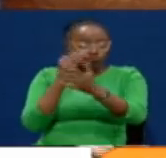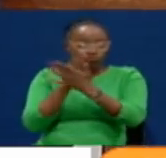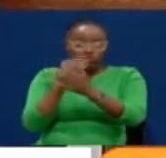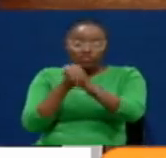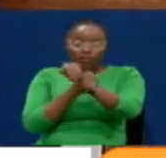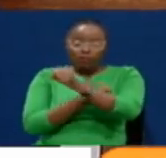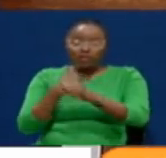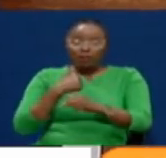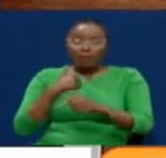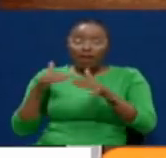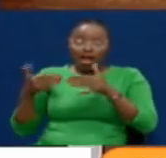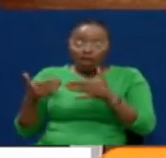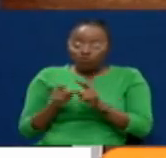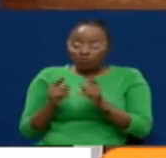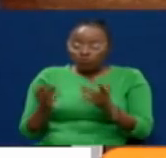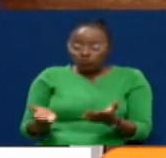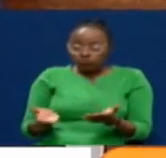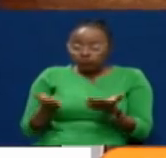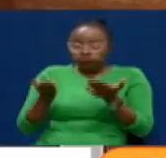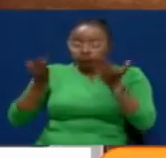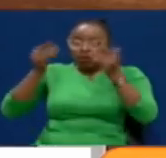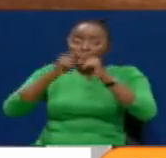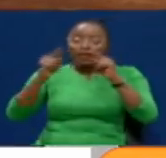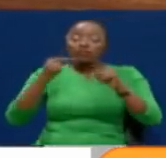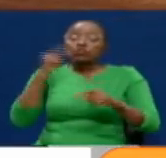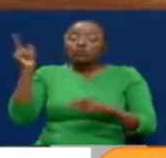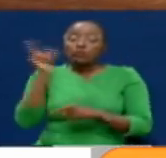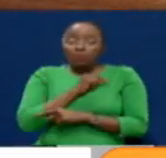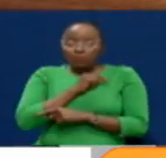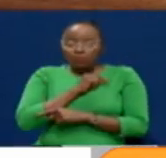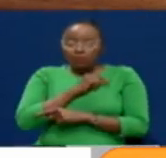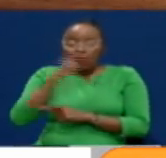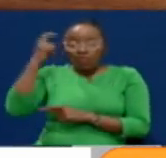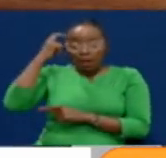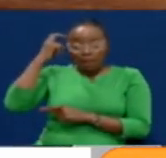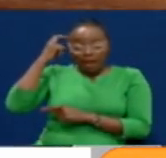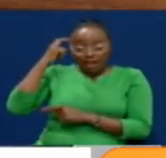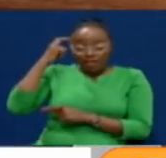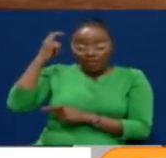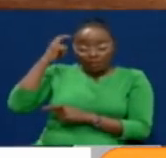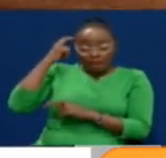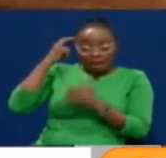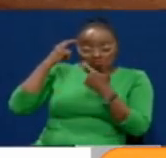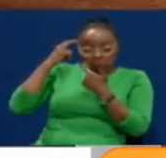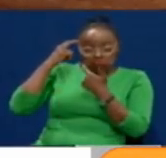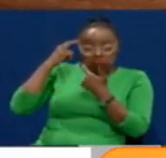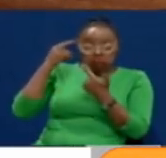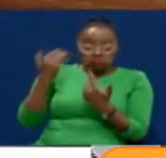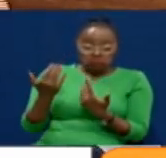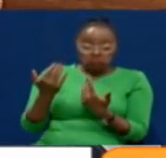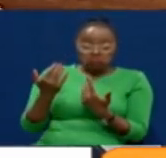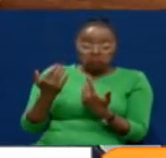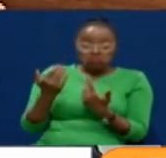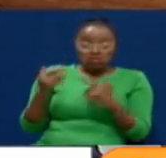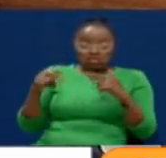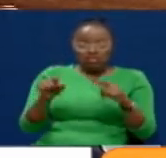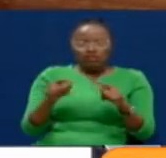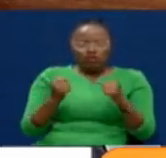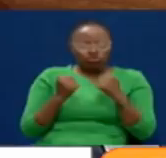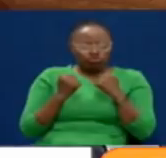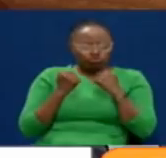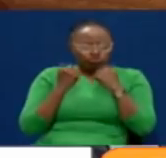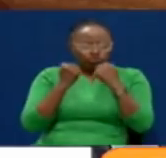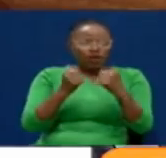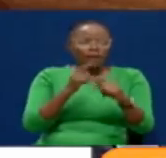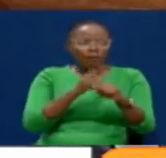supported me in my way of coming up. But like he told you about the mindset, the mindset. He was such a strong guy, but